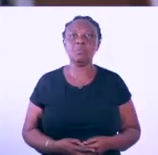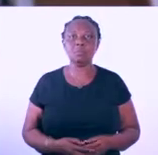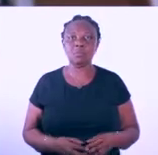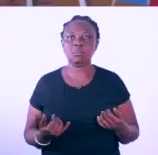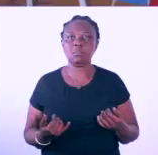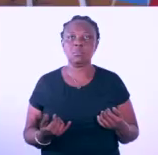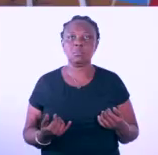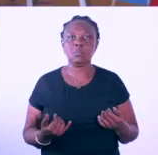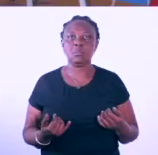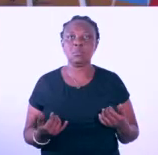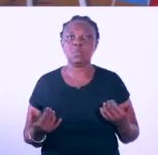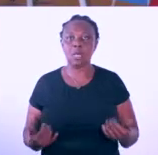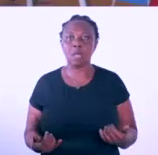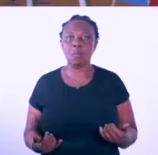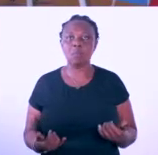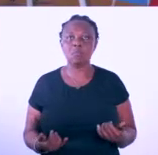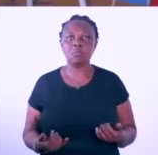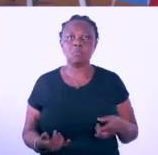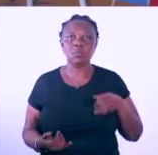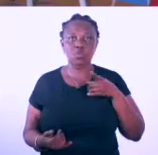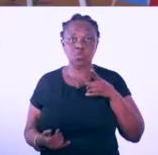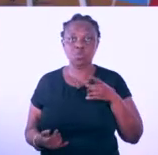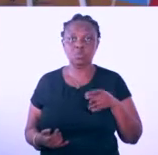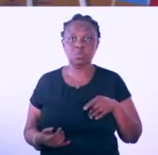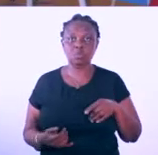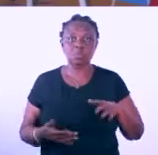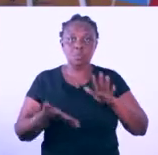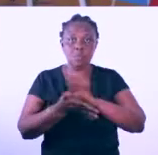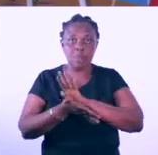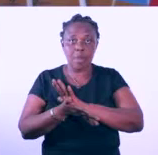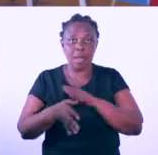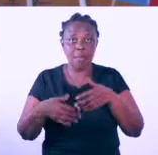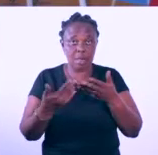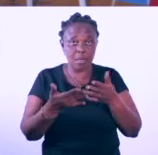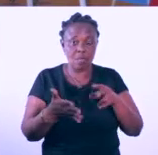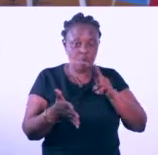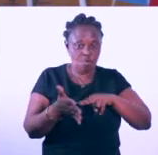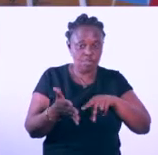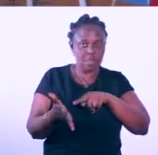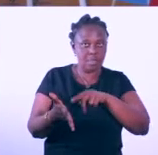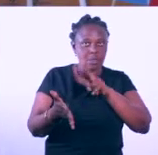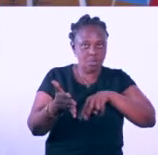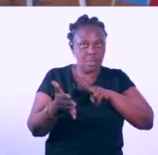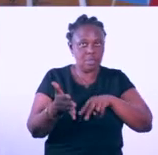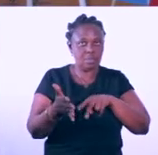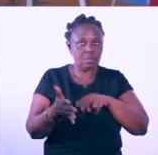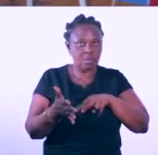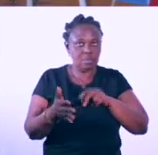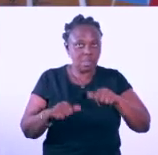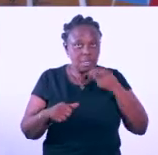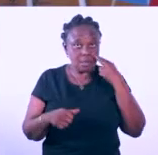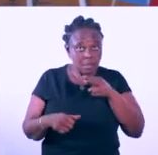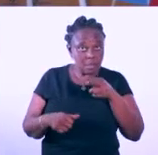Okay. Now, I want you to read this place for me. I hope you can